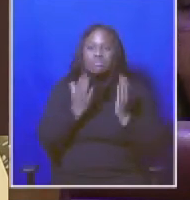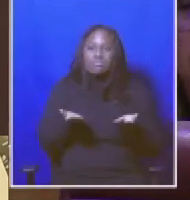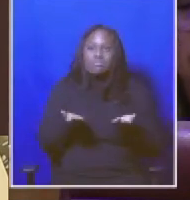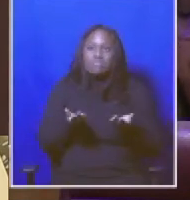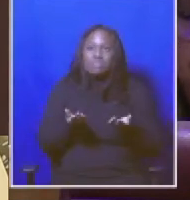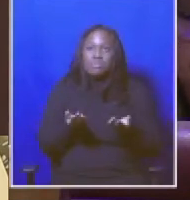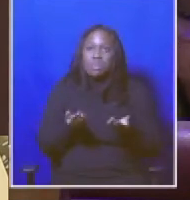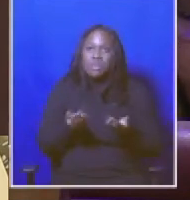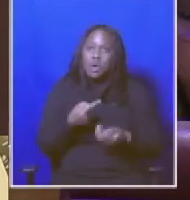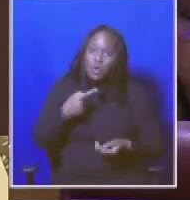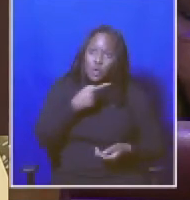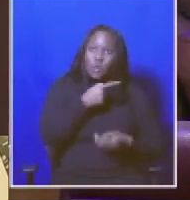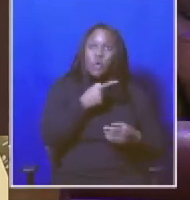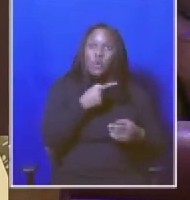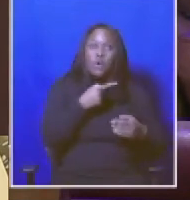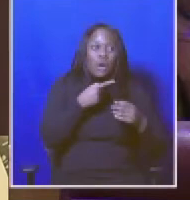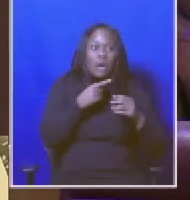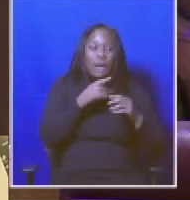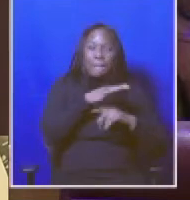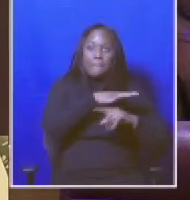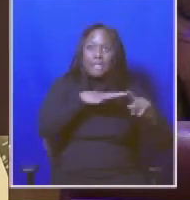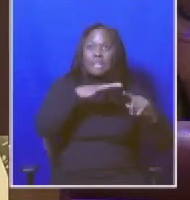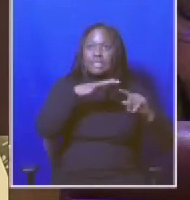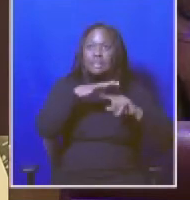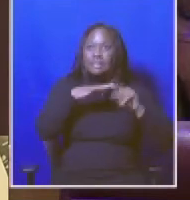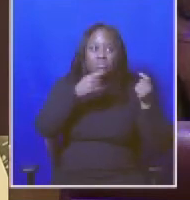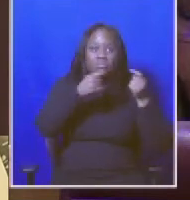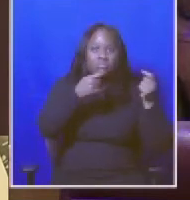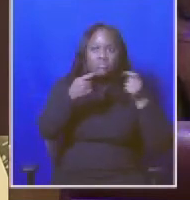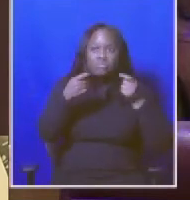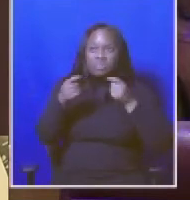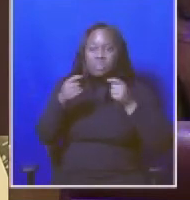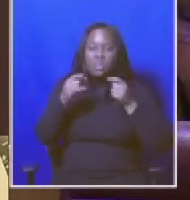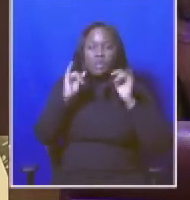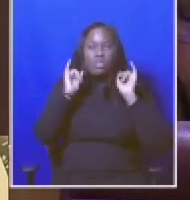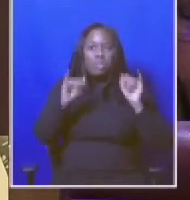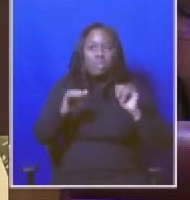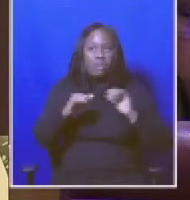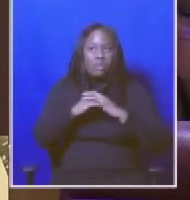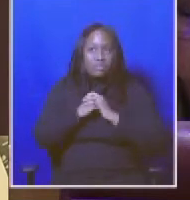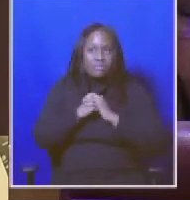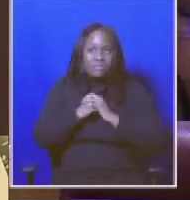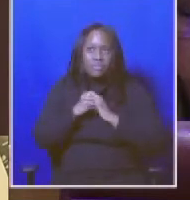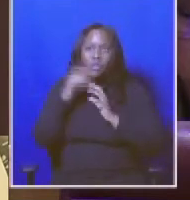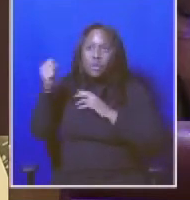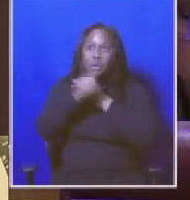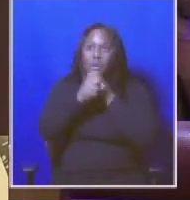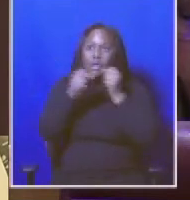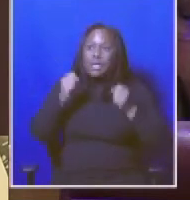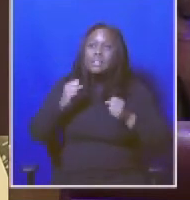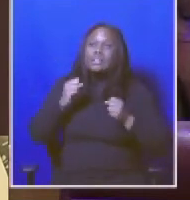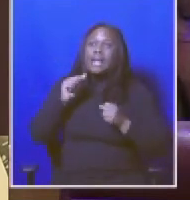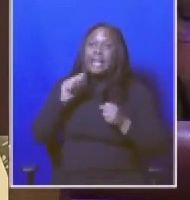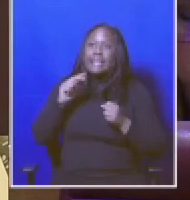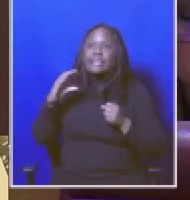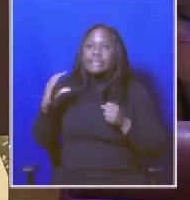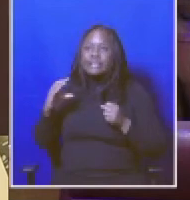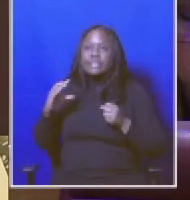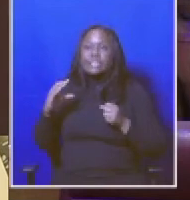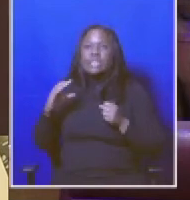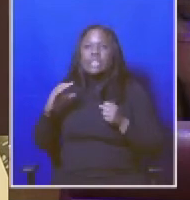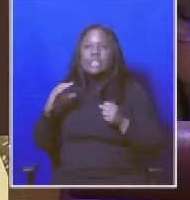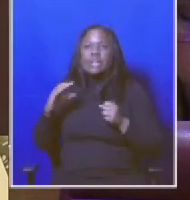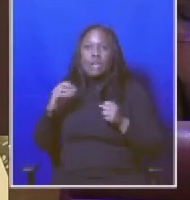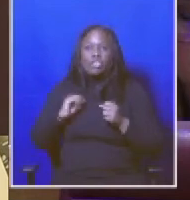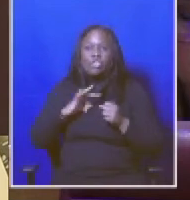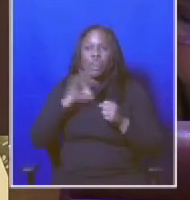where you as the ANC govern. The practice of deploying incompetent cadres has a direct impact on the capacity